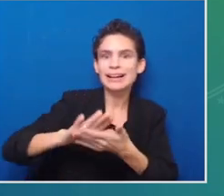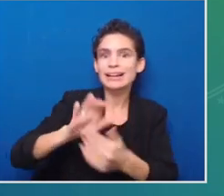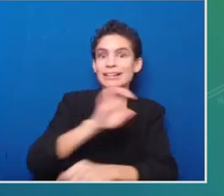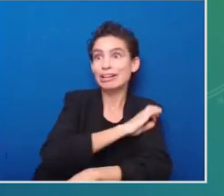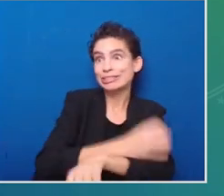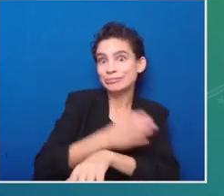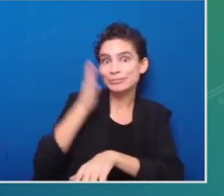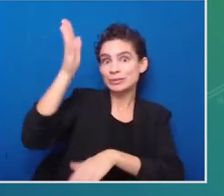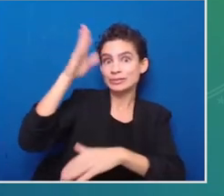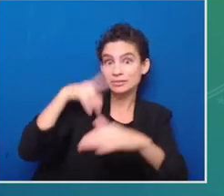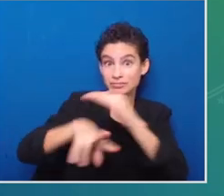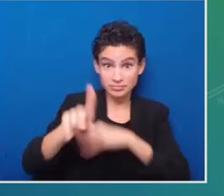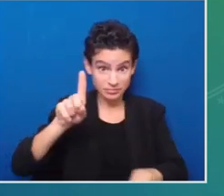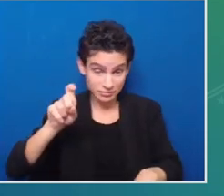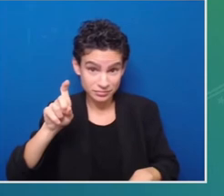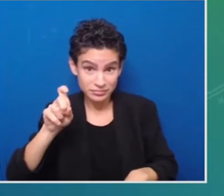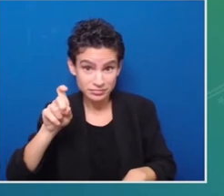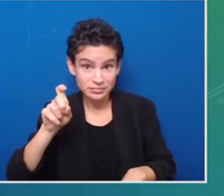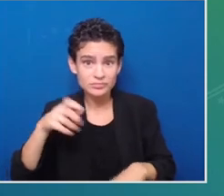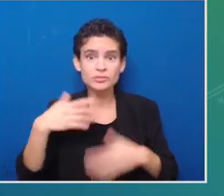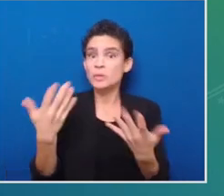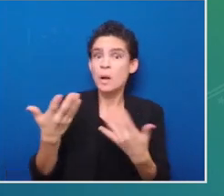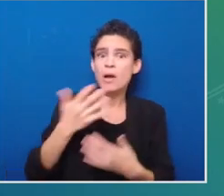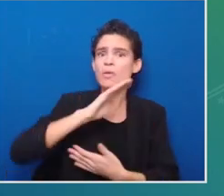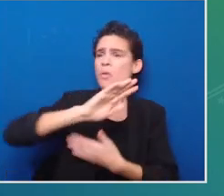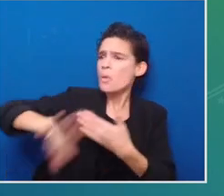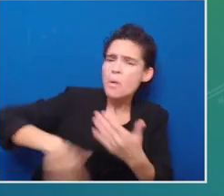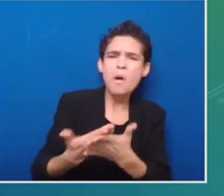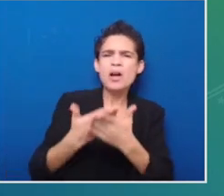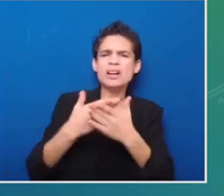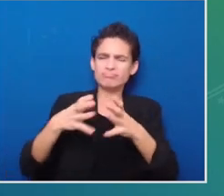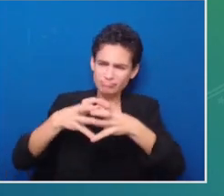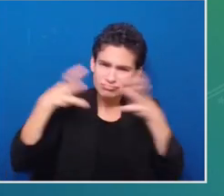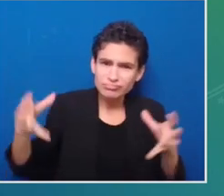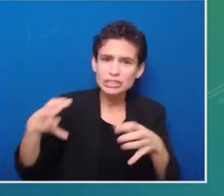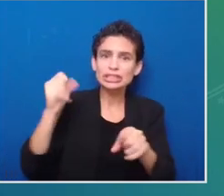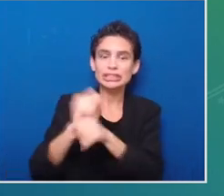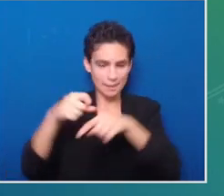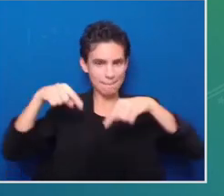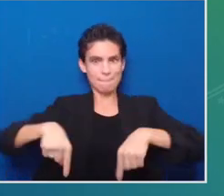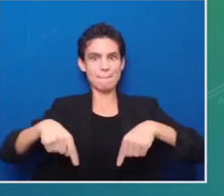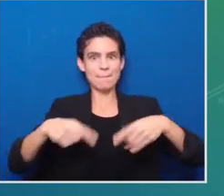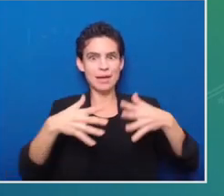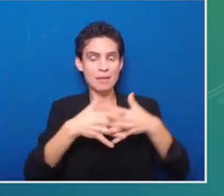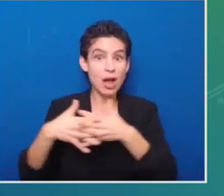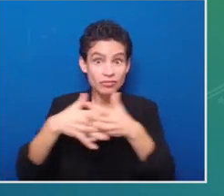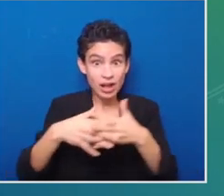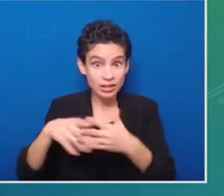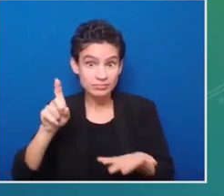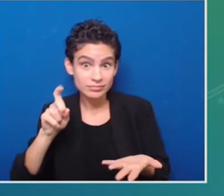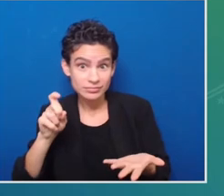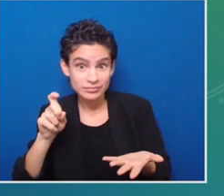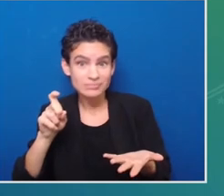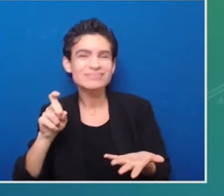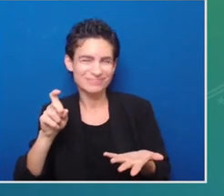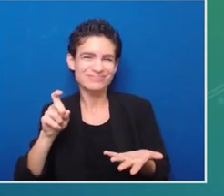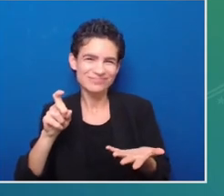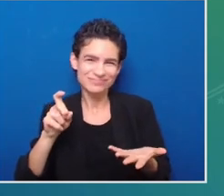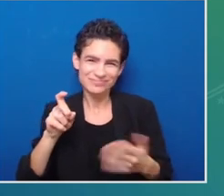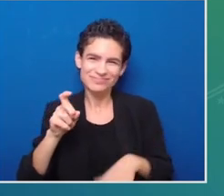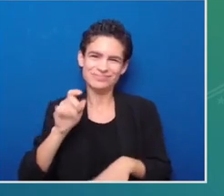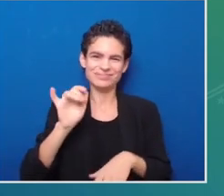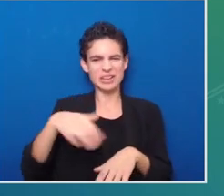and clean energy future? Or are they, those jobs going to be here in America? The